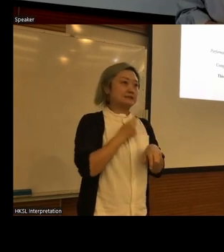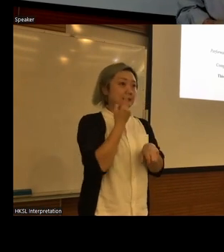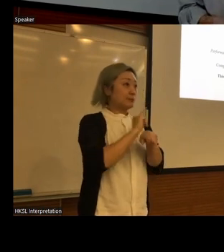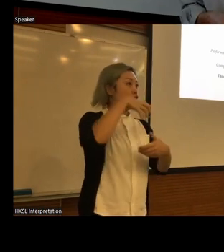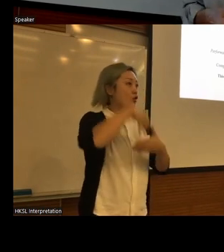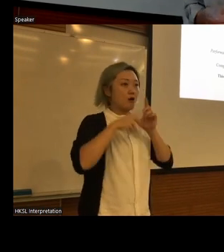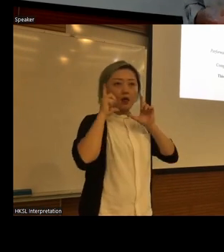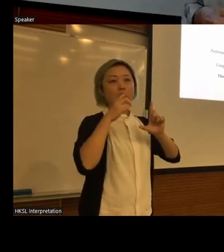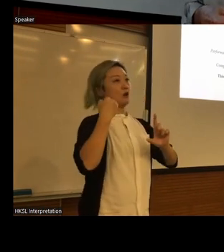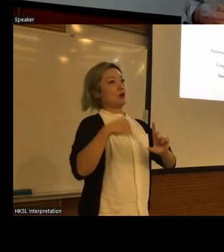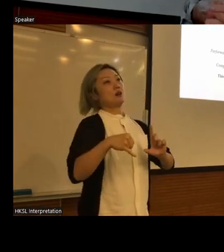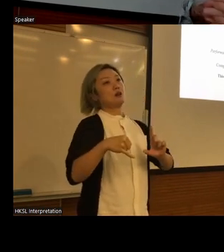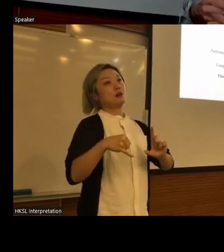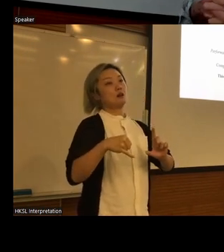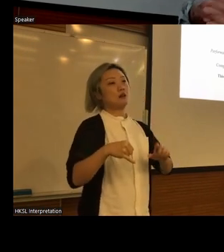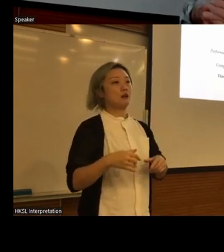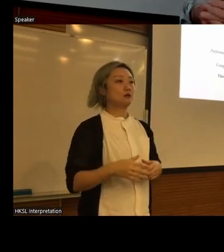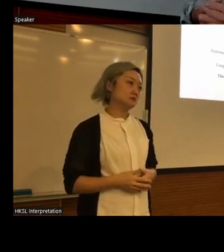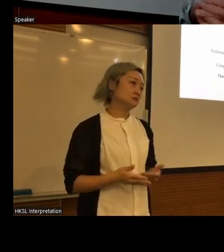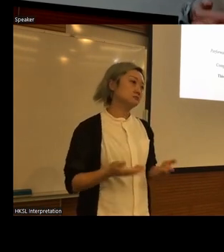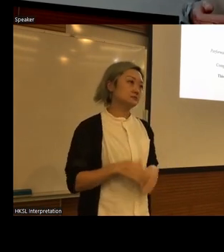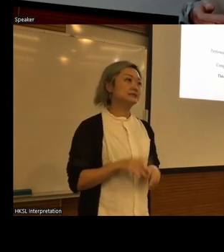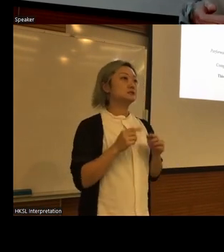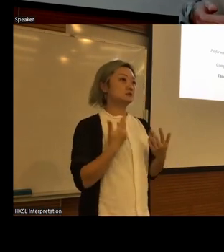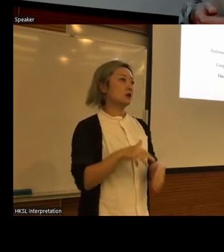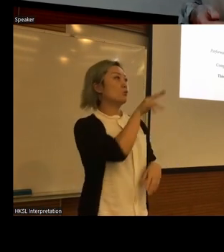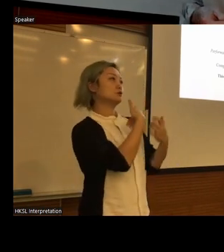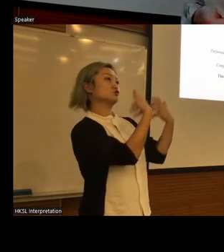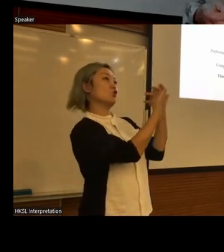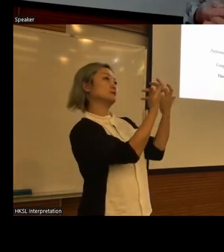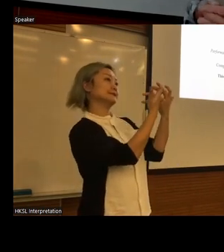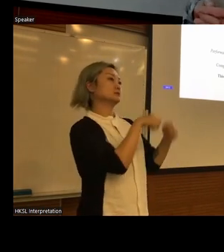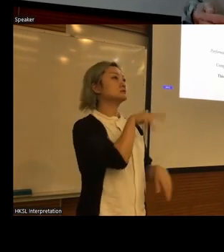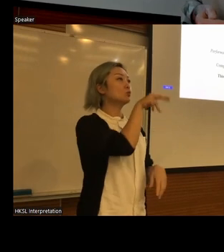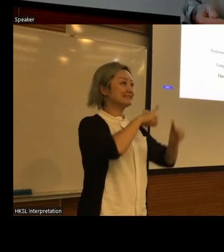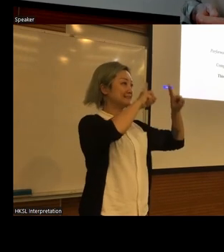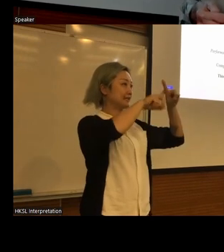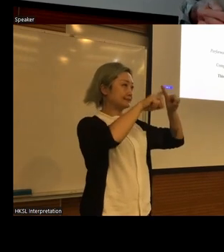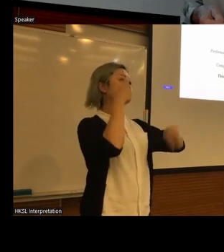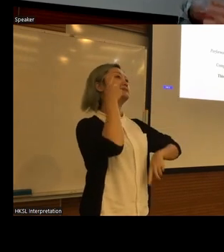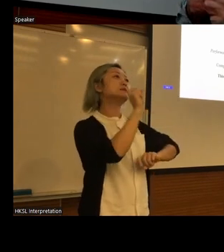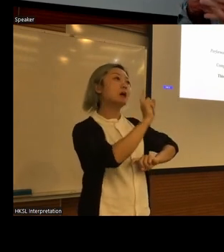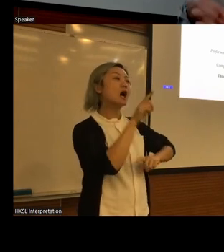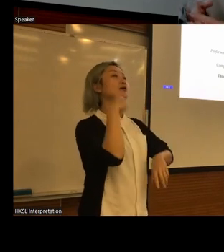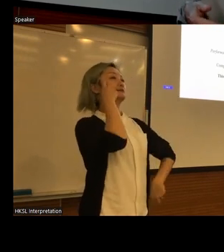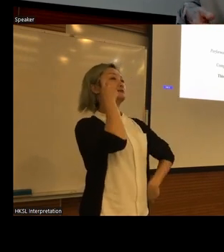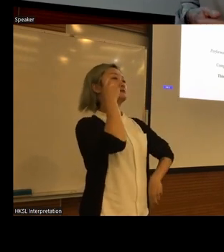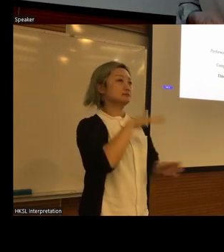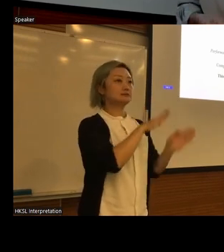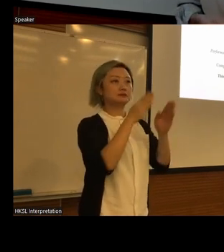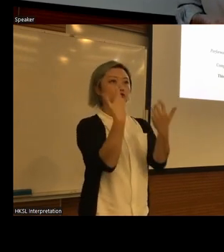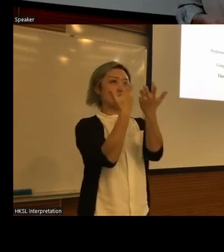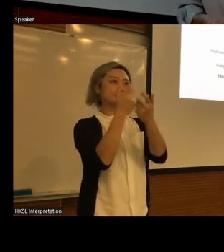1 second. So you know the numbers. You know what a multiplication is. You know how to do